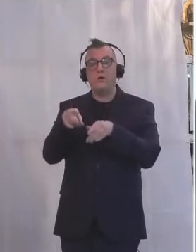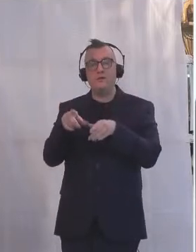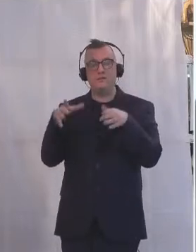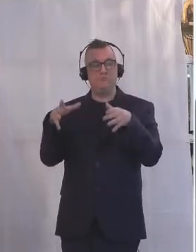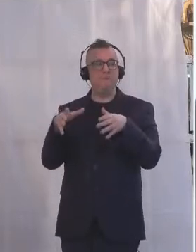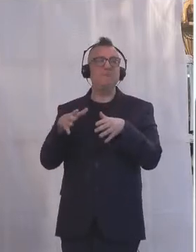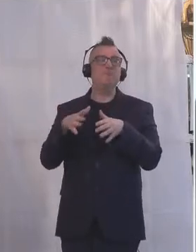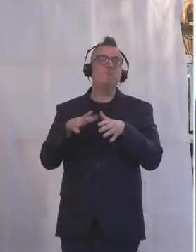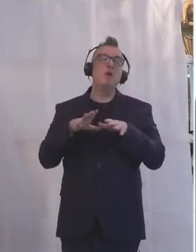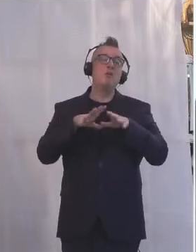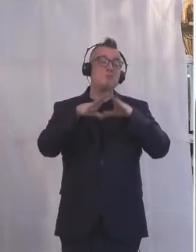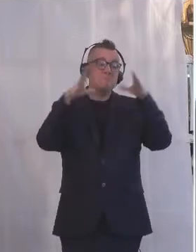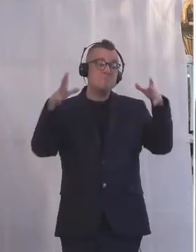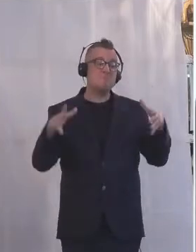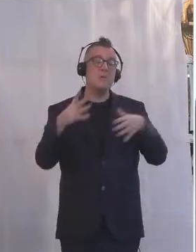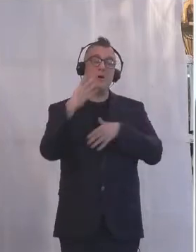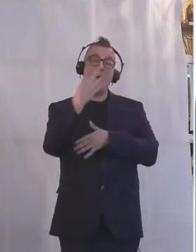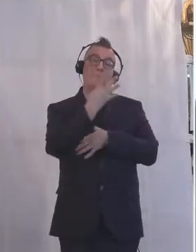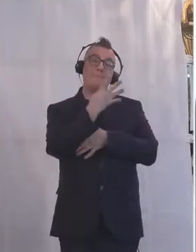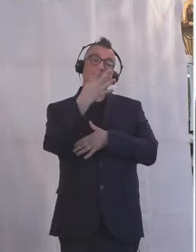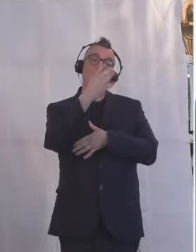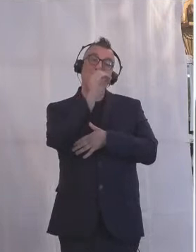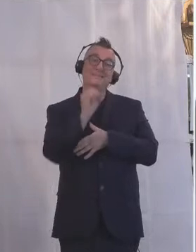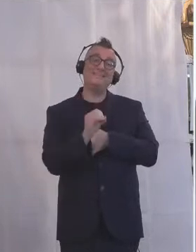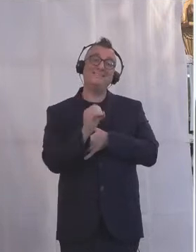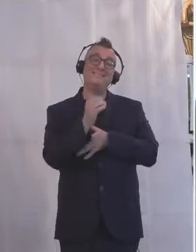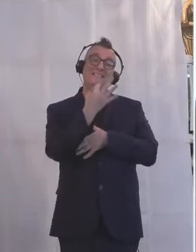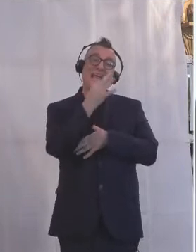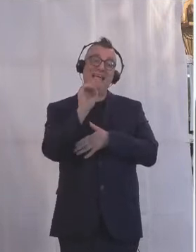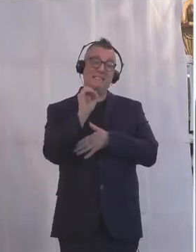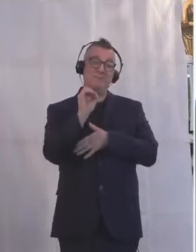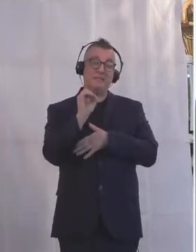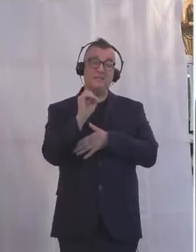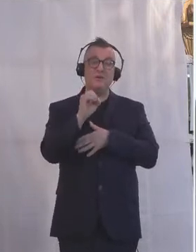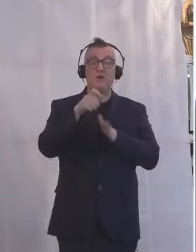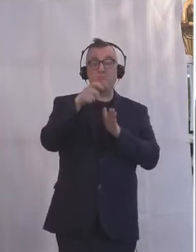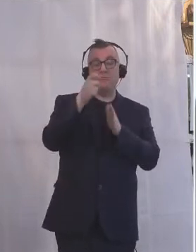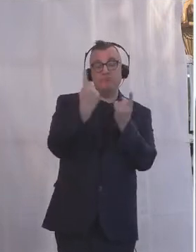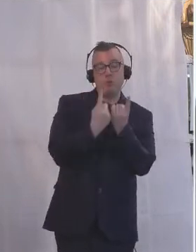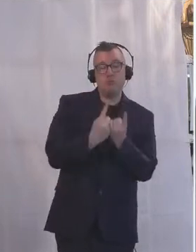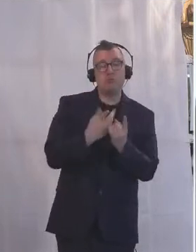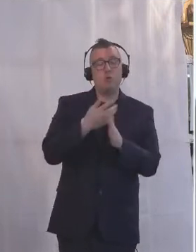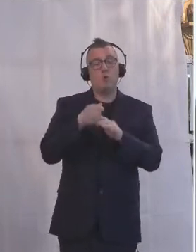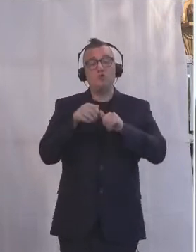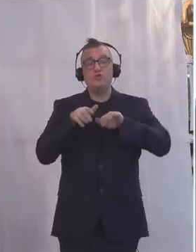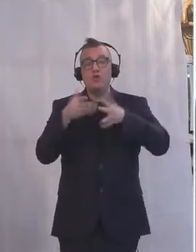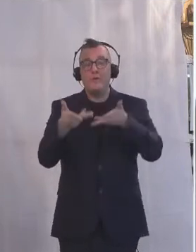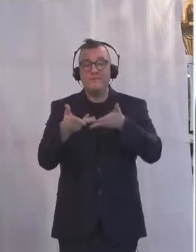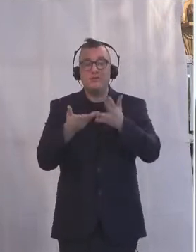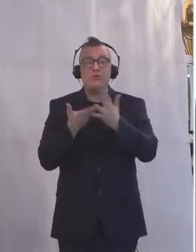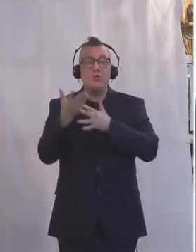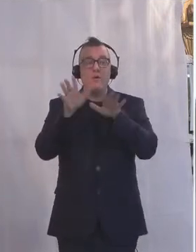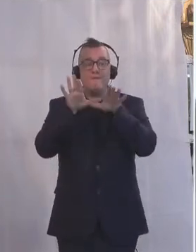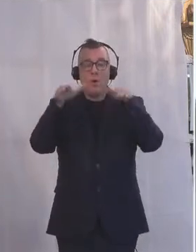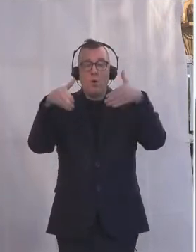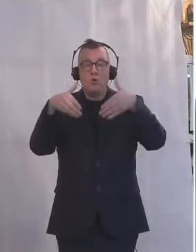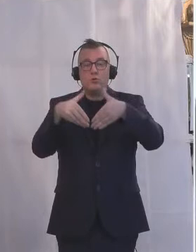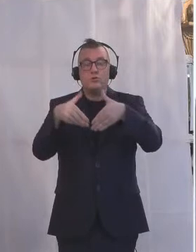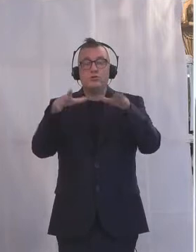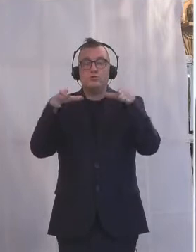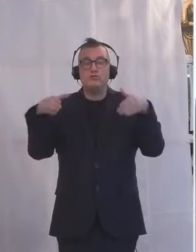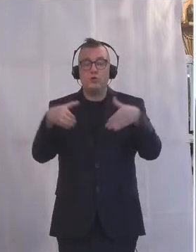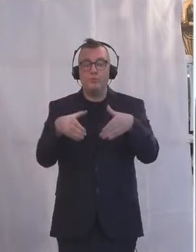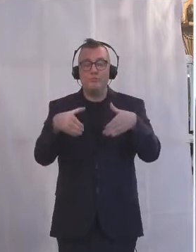of services and products that are vetted through focus groups fail within the first year. And that's something an SME can't